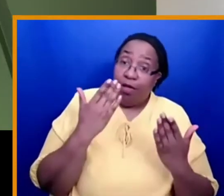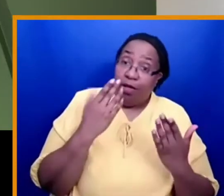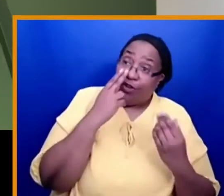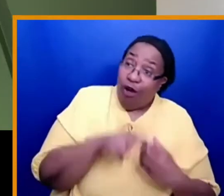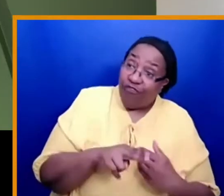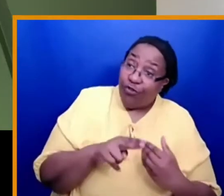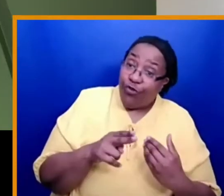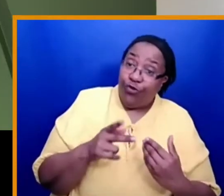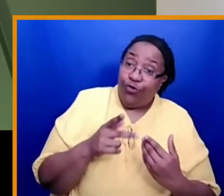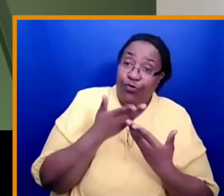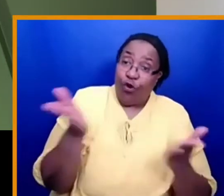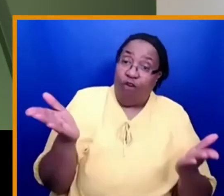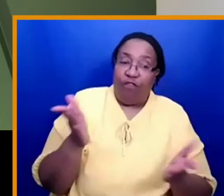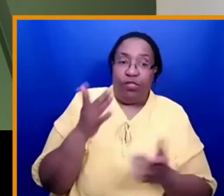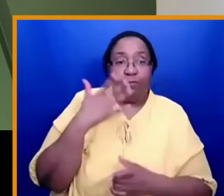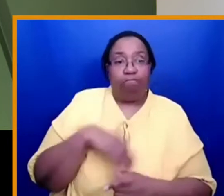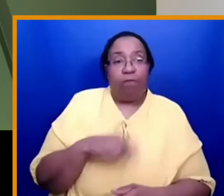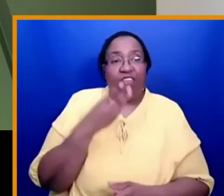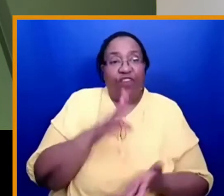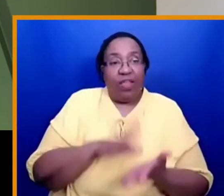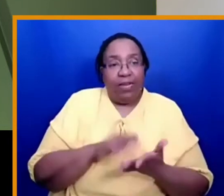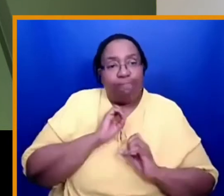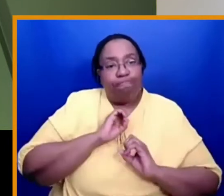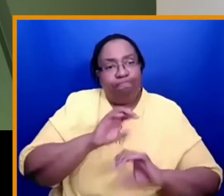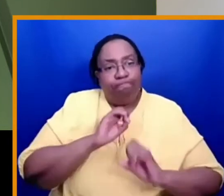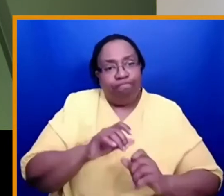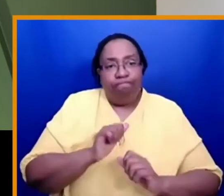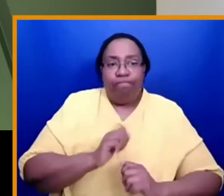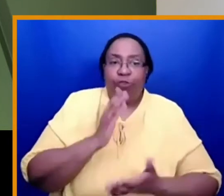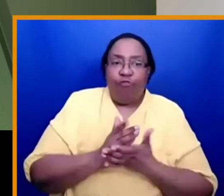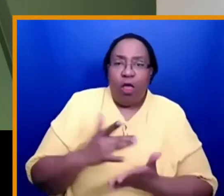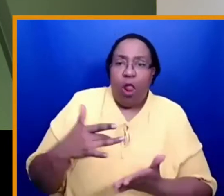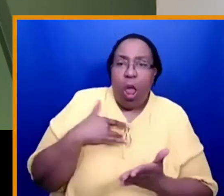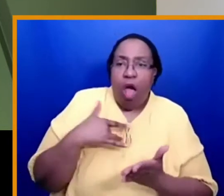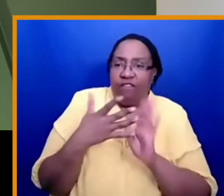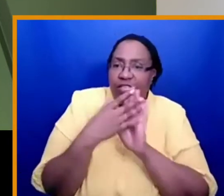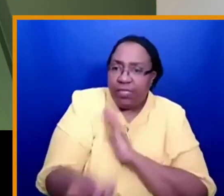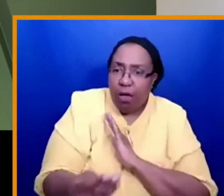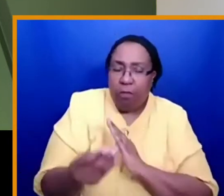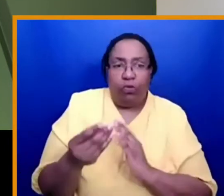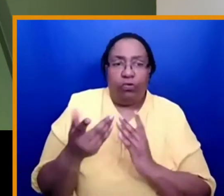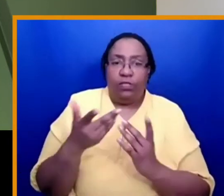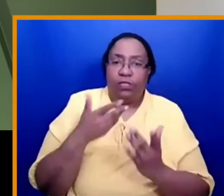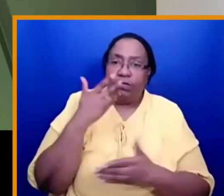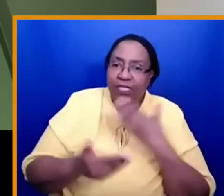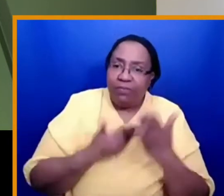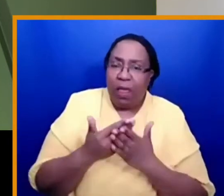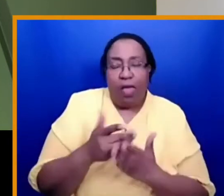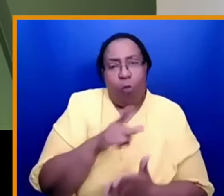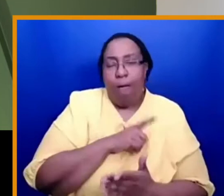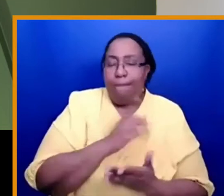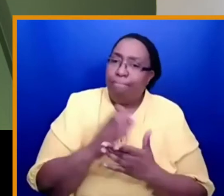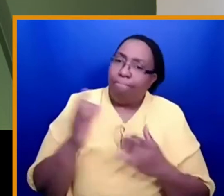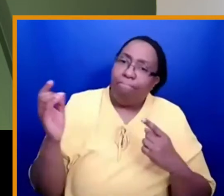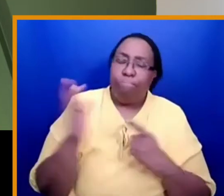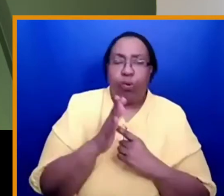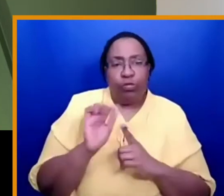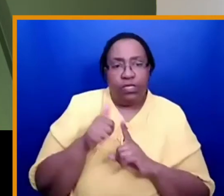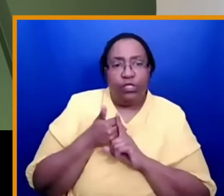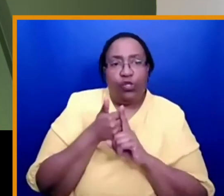my 3 minutes to give you some real life examples of the impact of the cost of living crisis and to demonstrate why it's so important that you support this motion